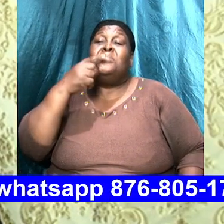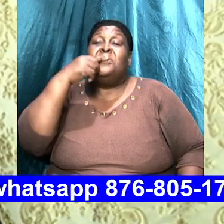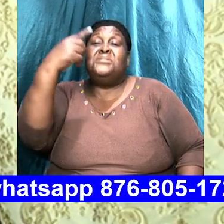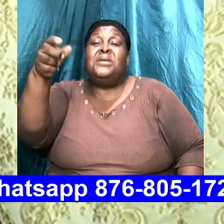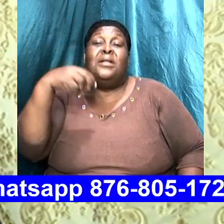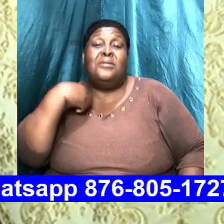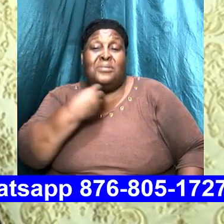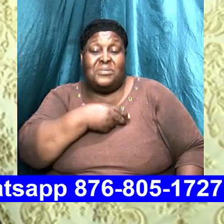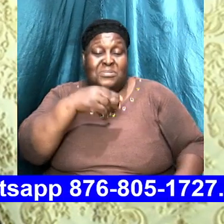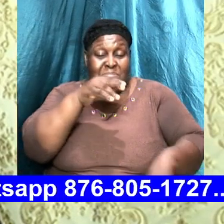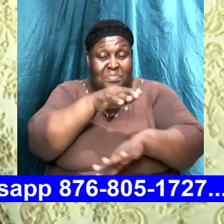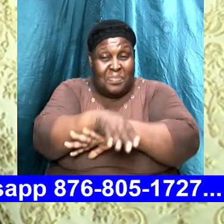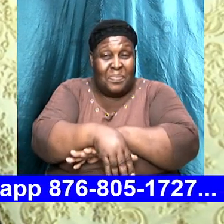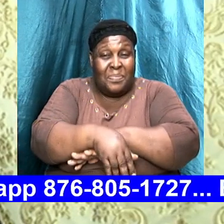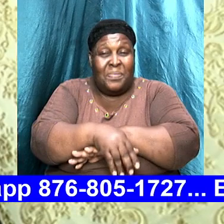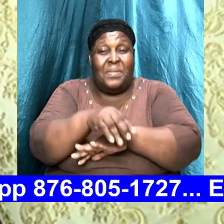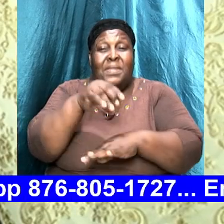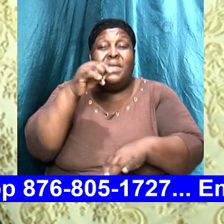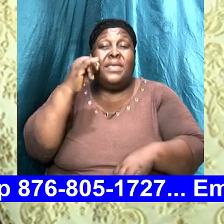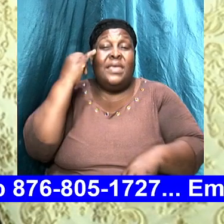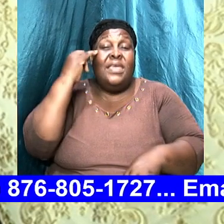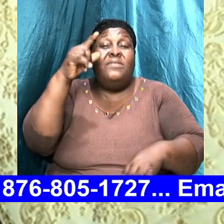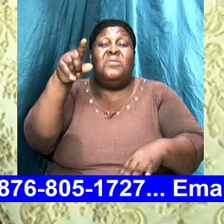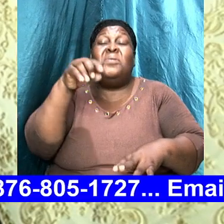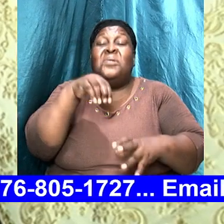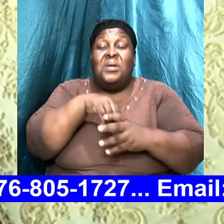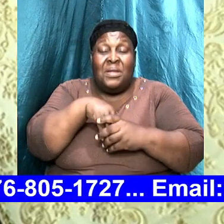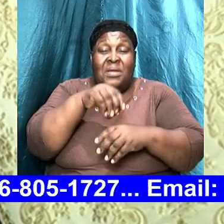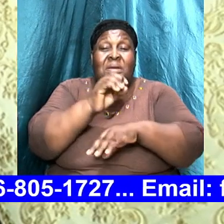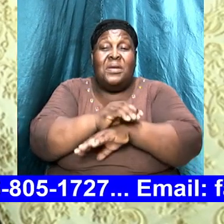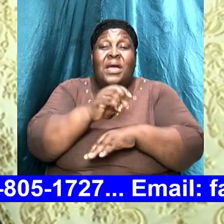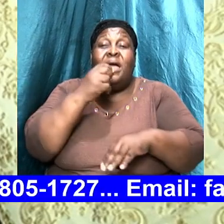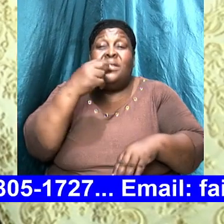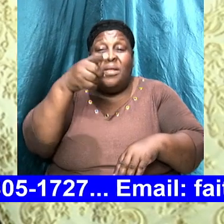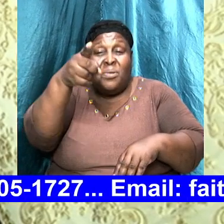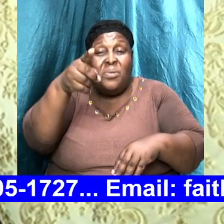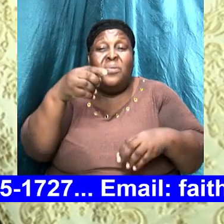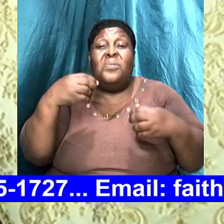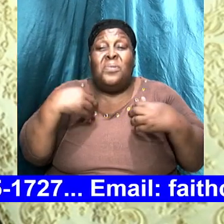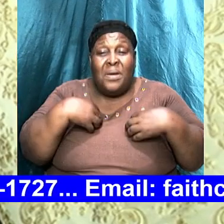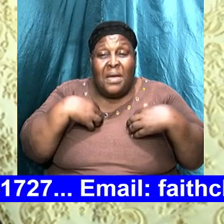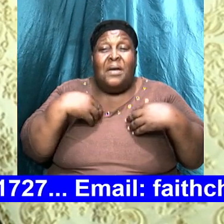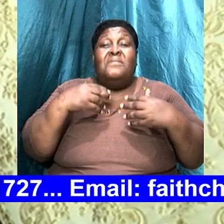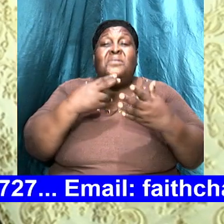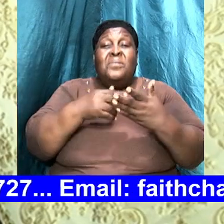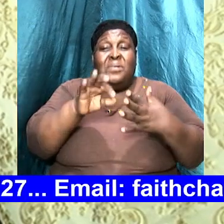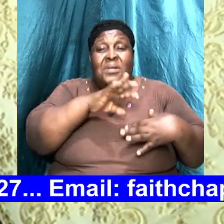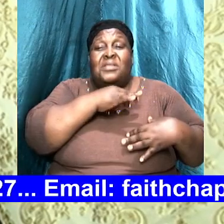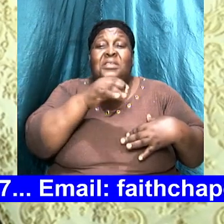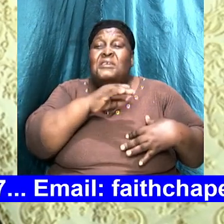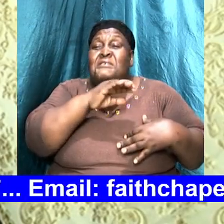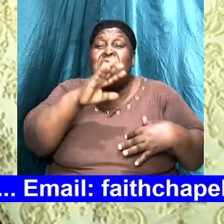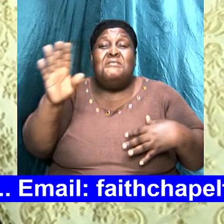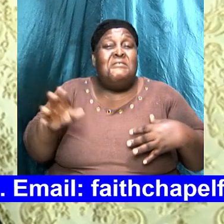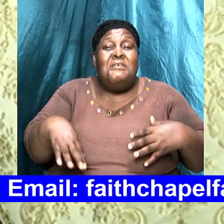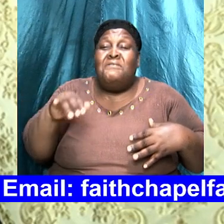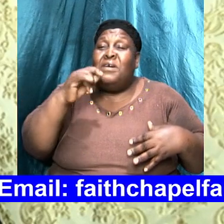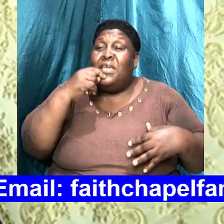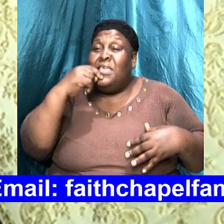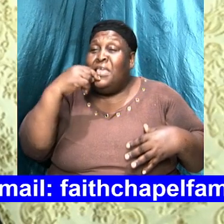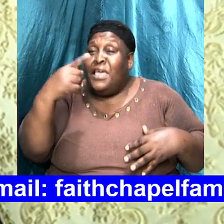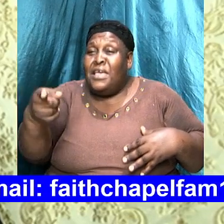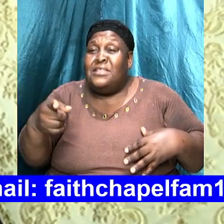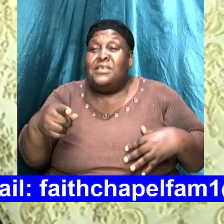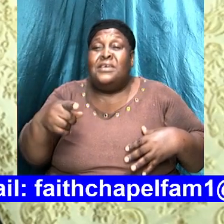that if you are in something and they tell you that you have the Holy Ghost and you never yet talk in tongues